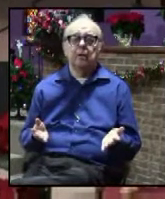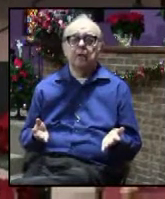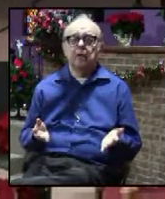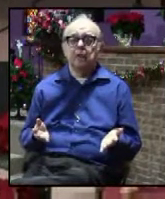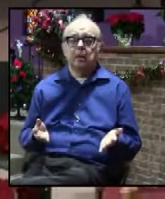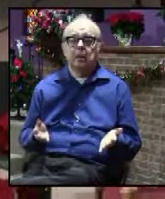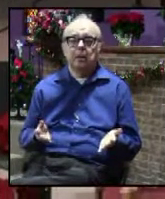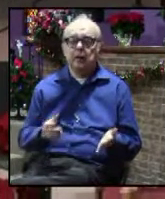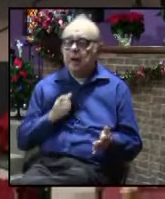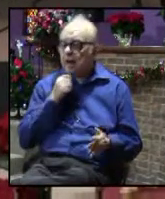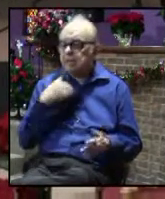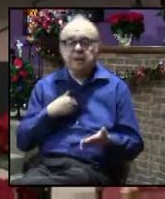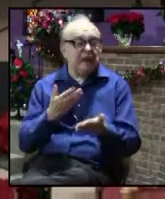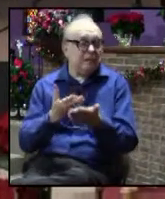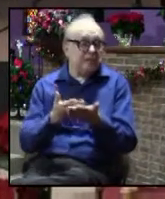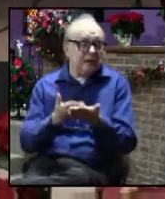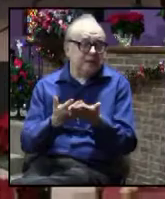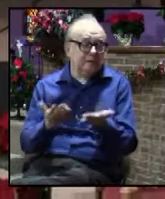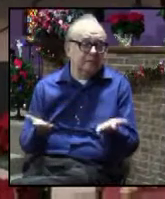who didn't have money.